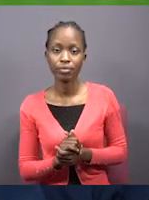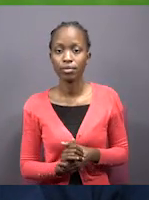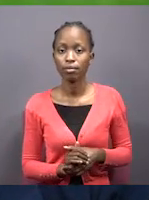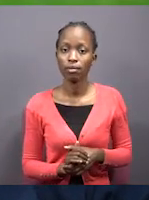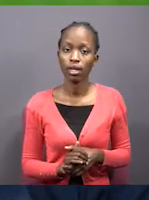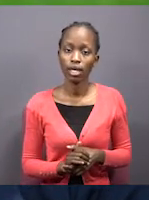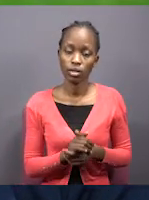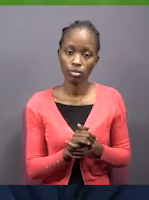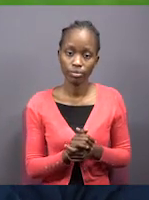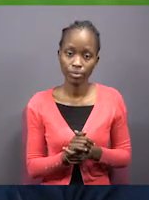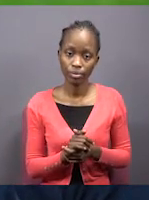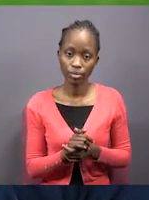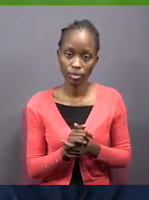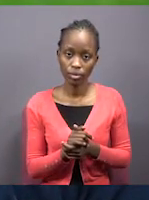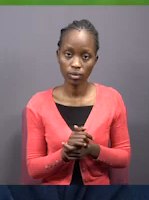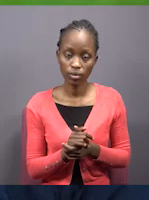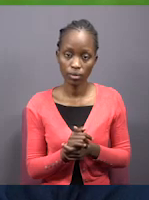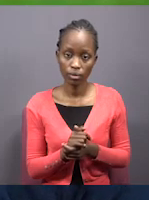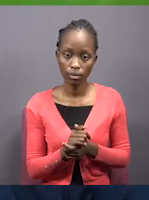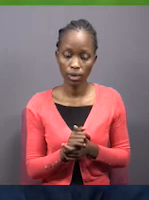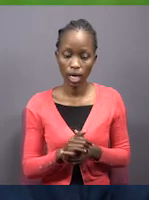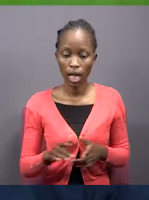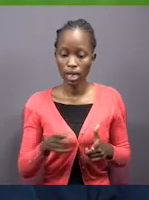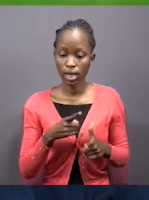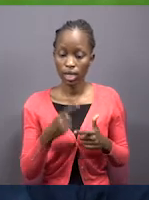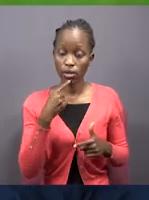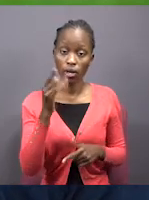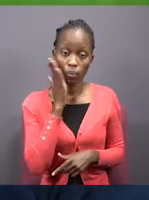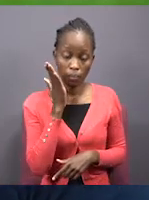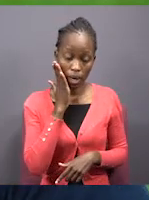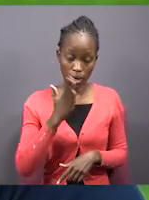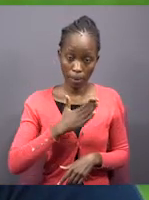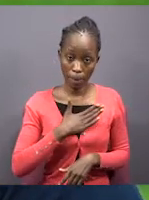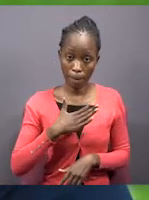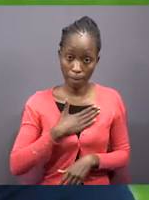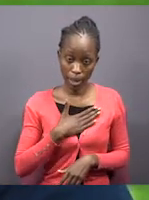I told my mom that, she actually said it was me.